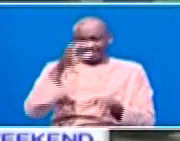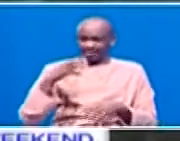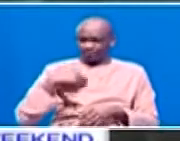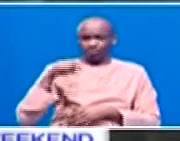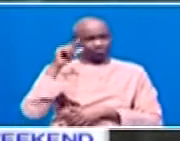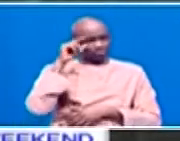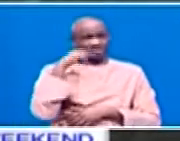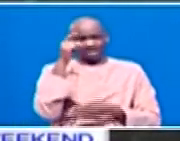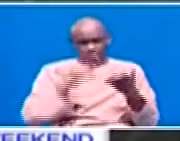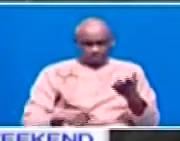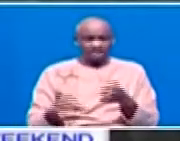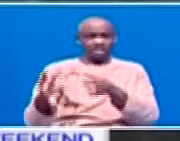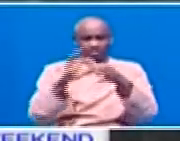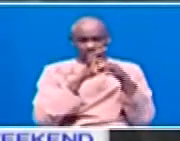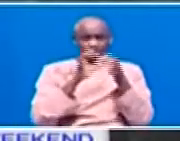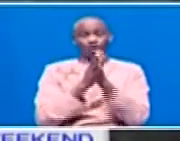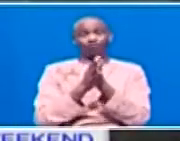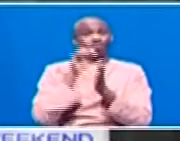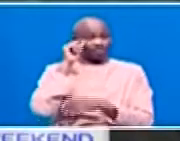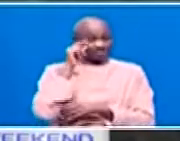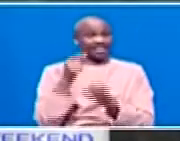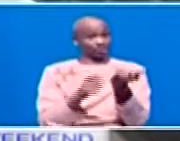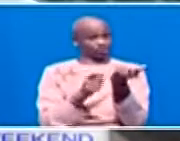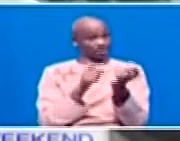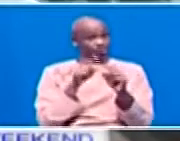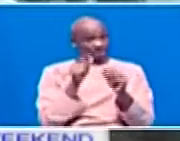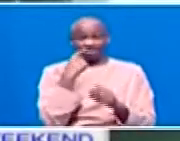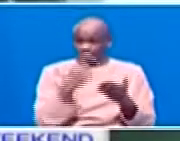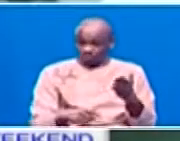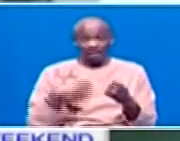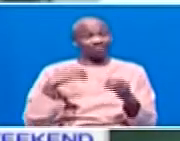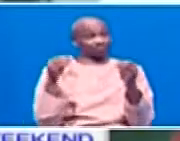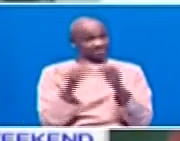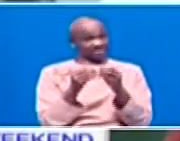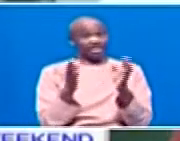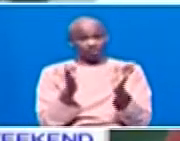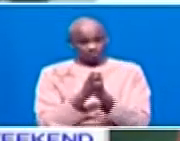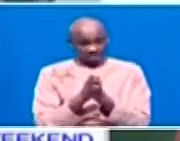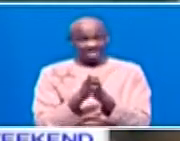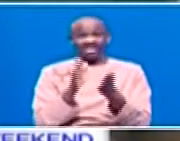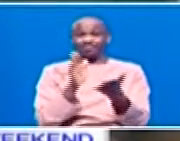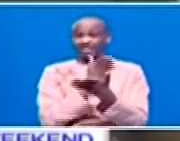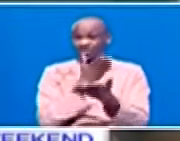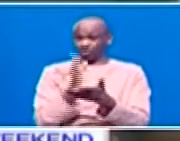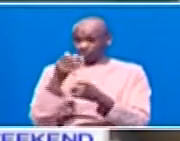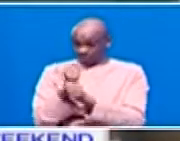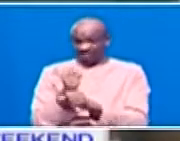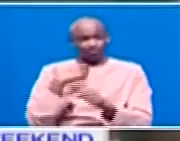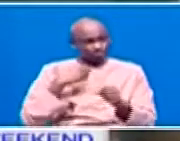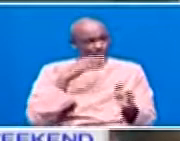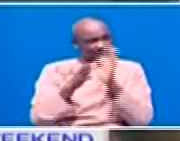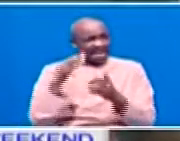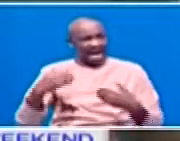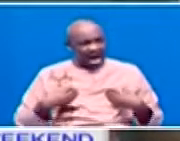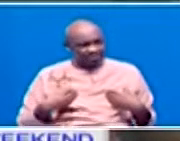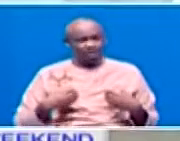of Jumuiya ya Pwani made the resolution at a consultative meeting with private stakeholders to map out strategies that will